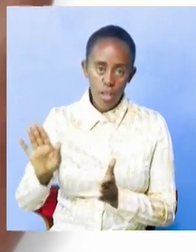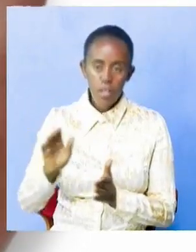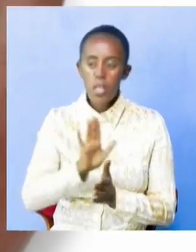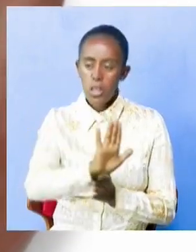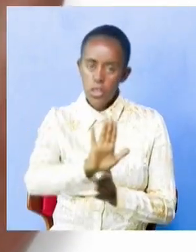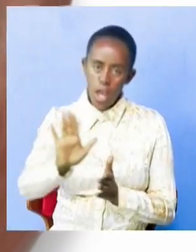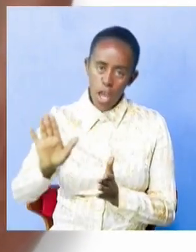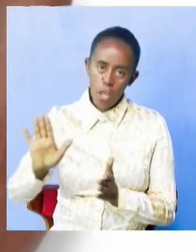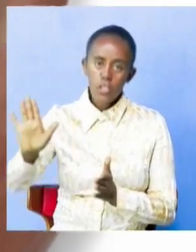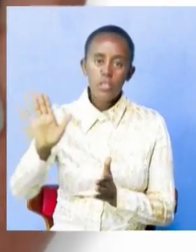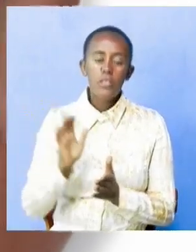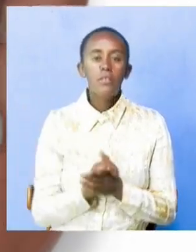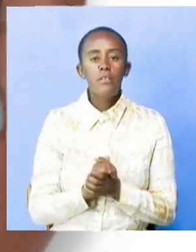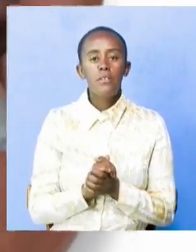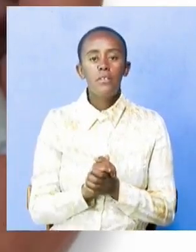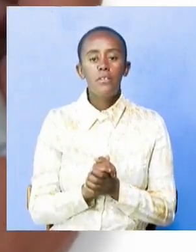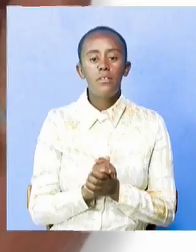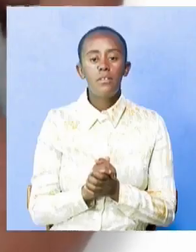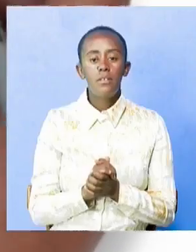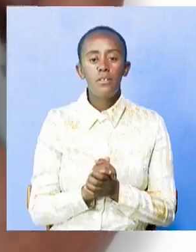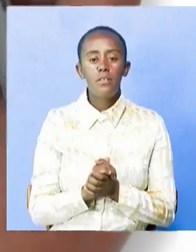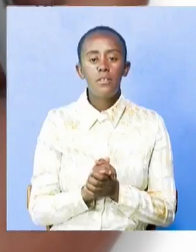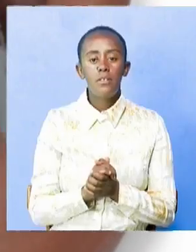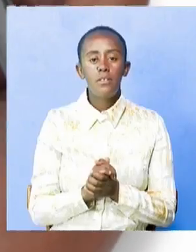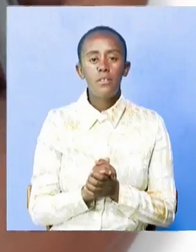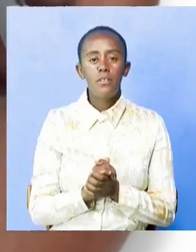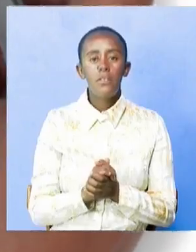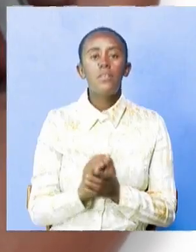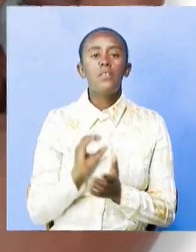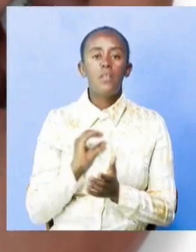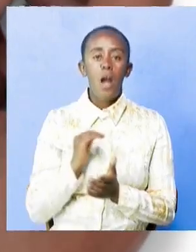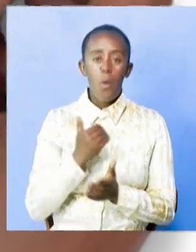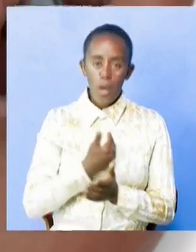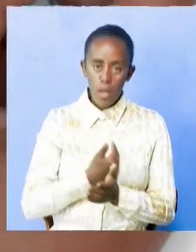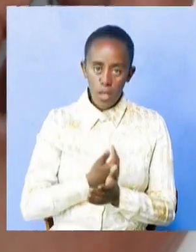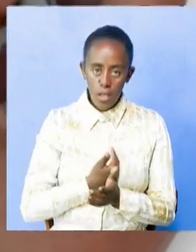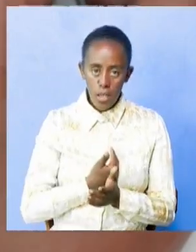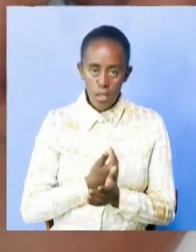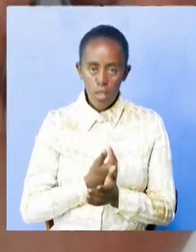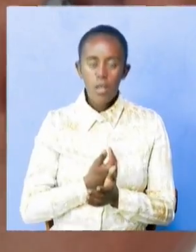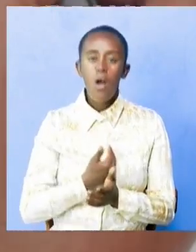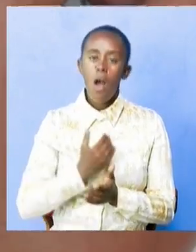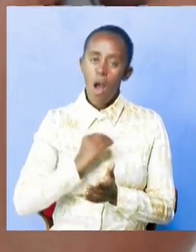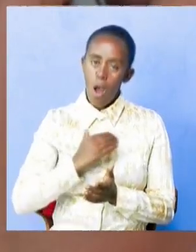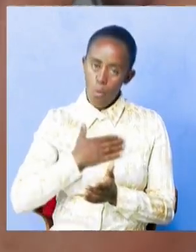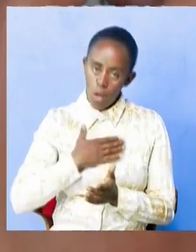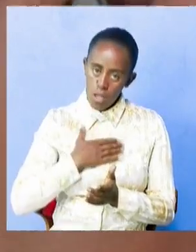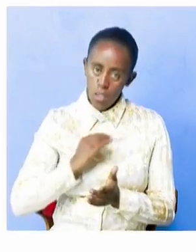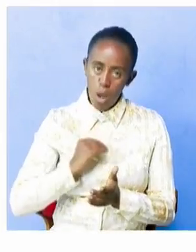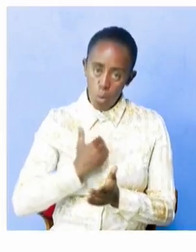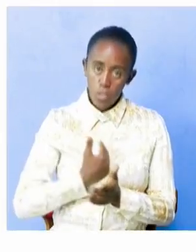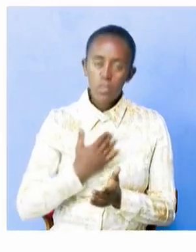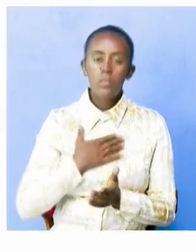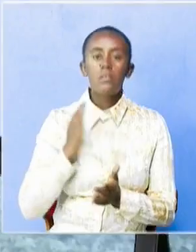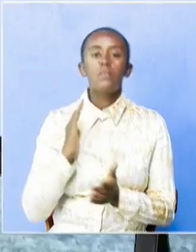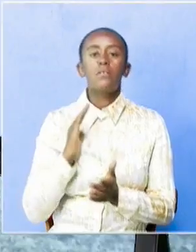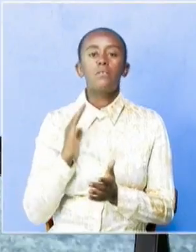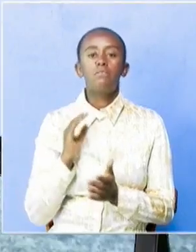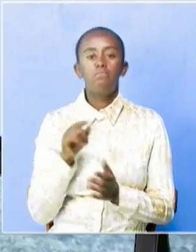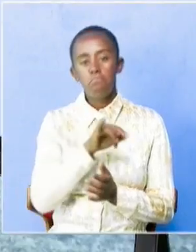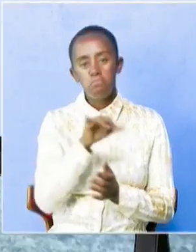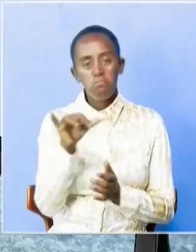theirs, our, ours, and the